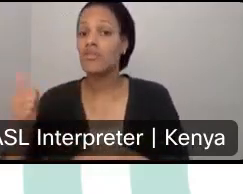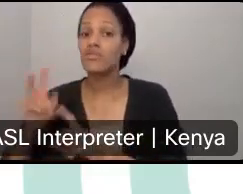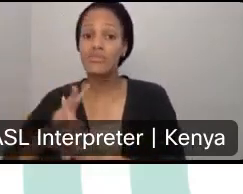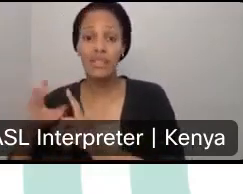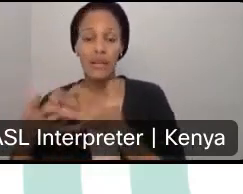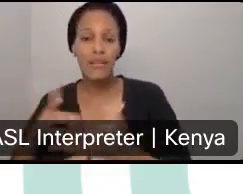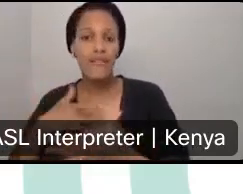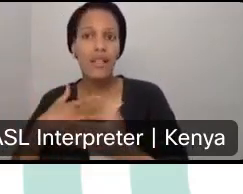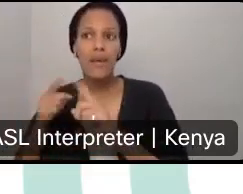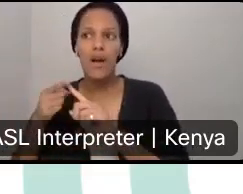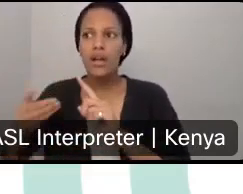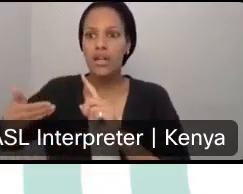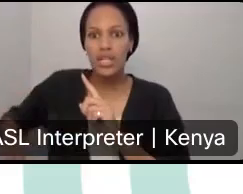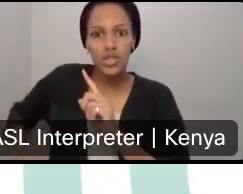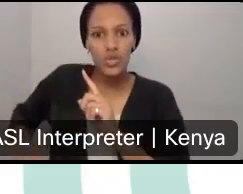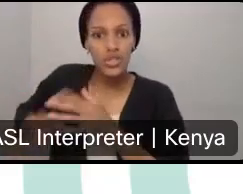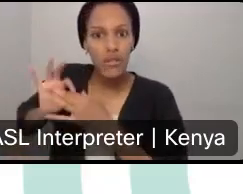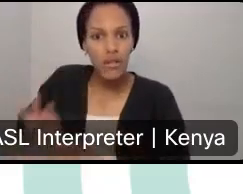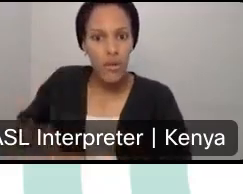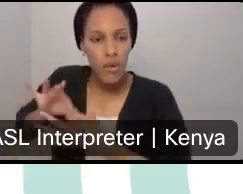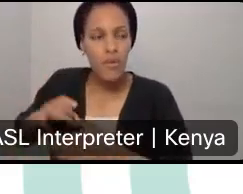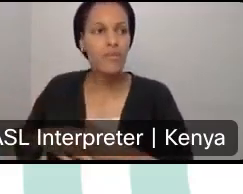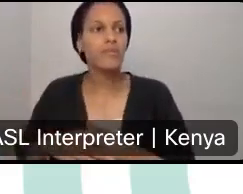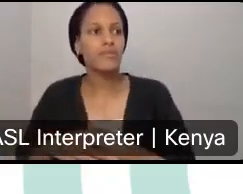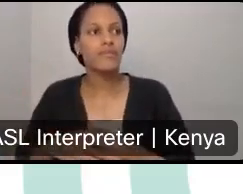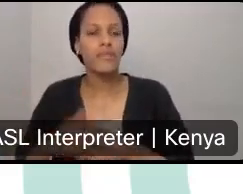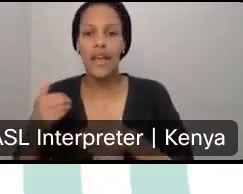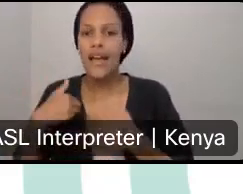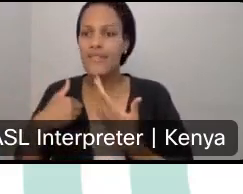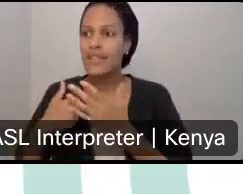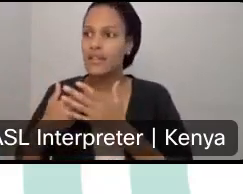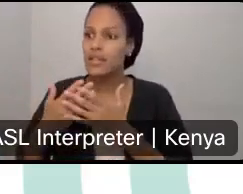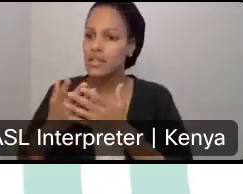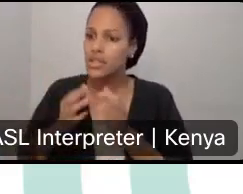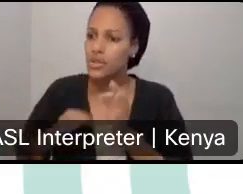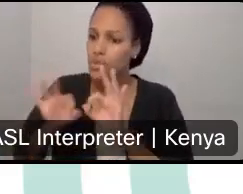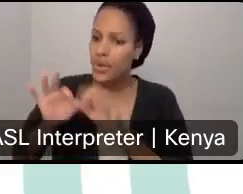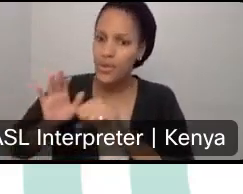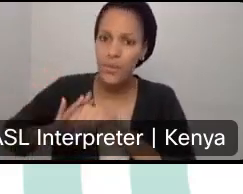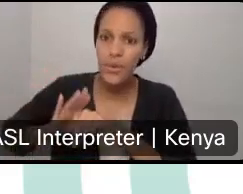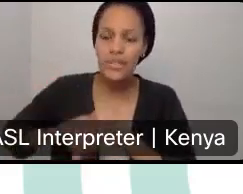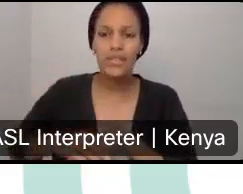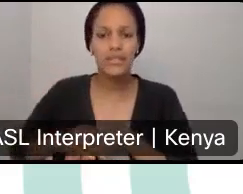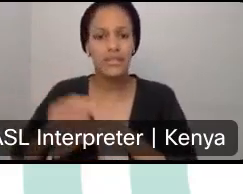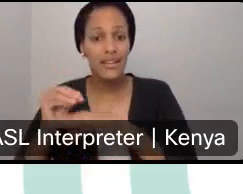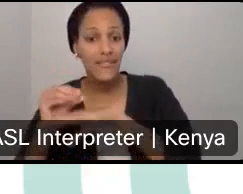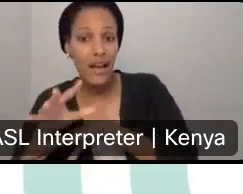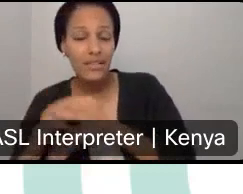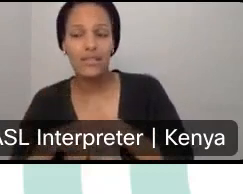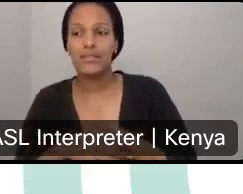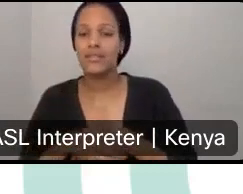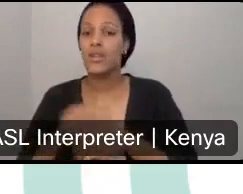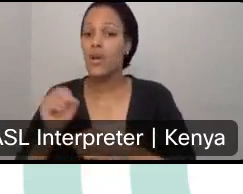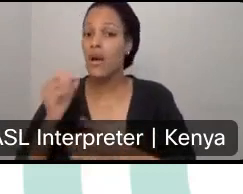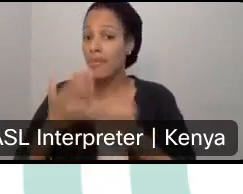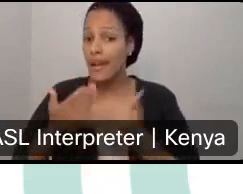to intuition, giving meaningful warnings or advice, or being another tool to help